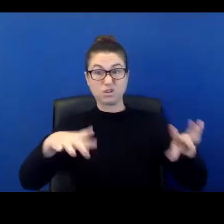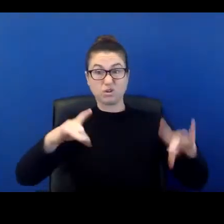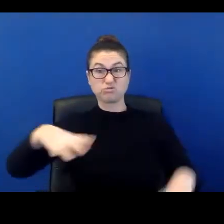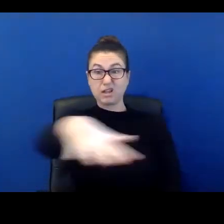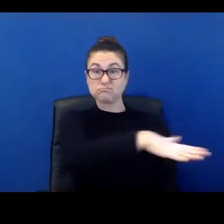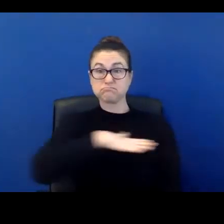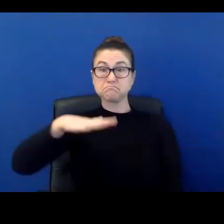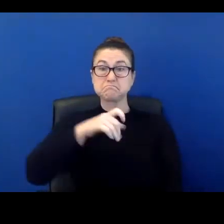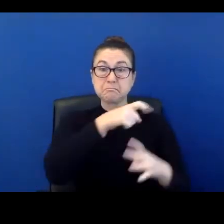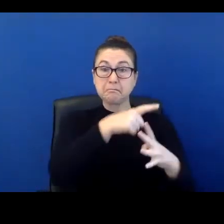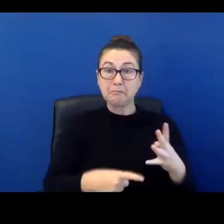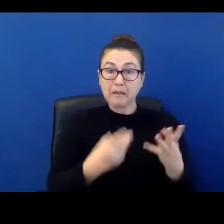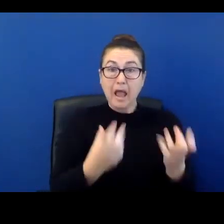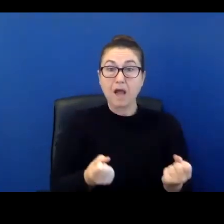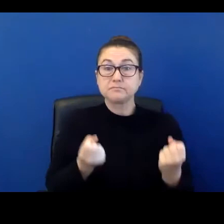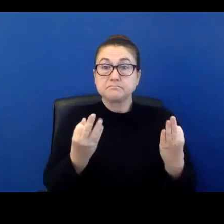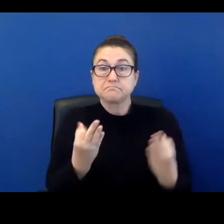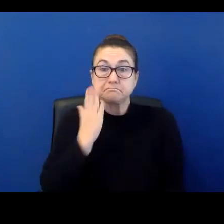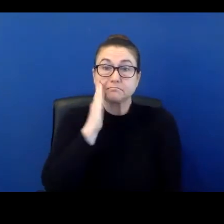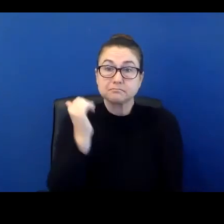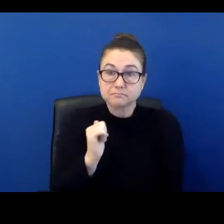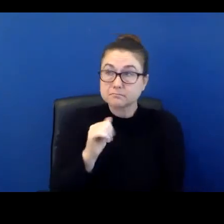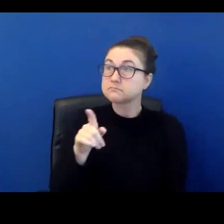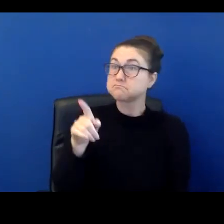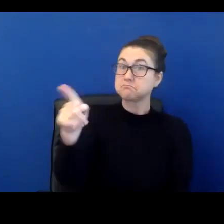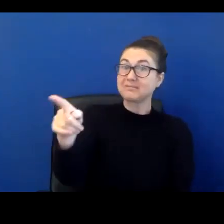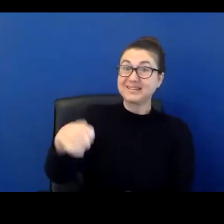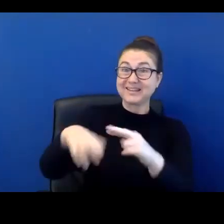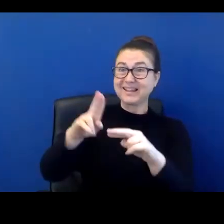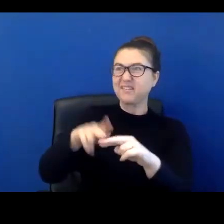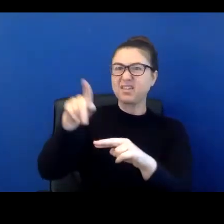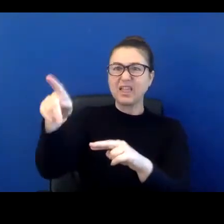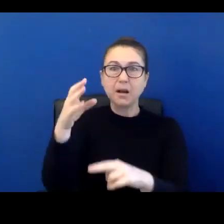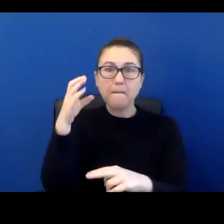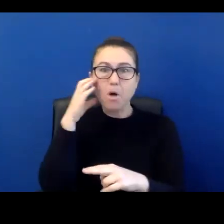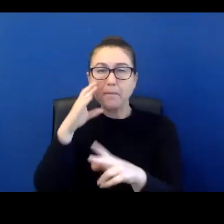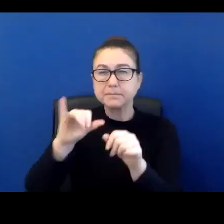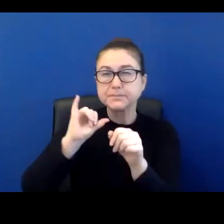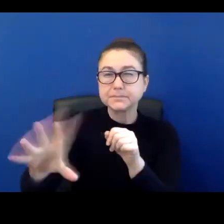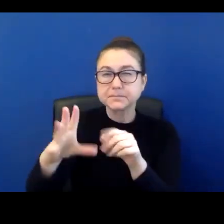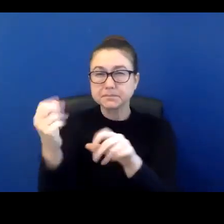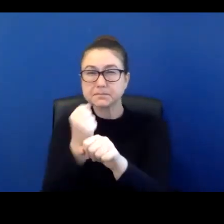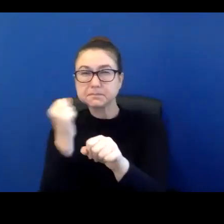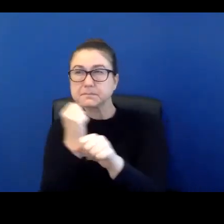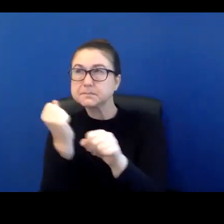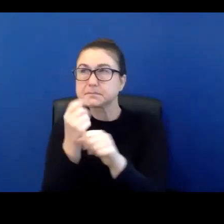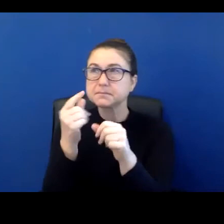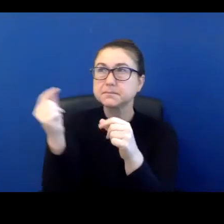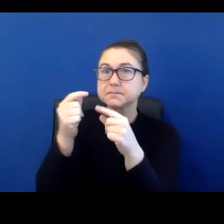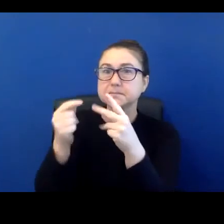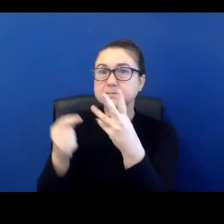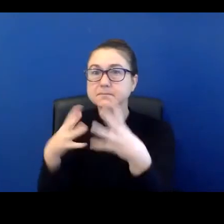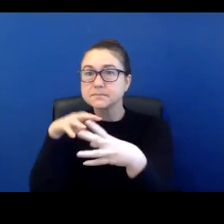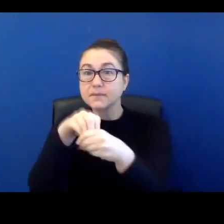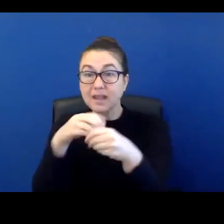regardless of their disability. But where that technology is well designed, where that product is well designed so that people with disability can use